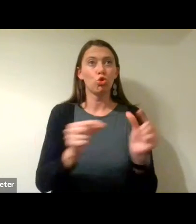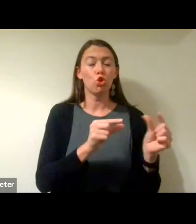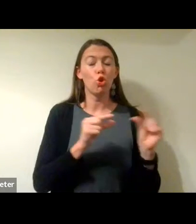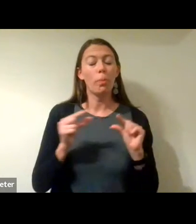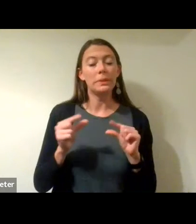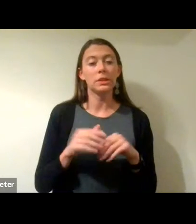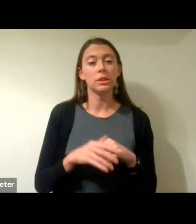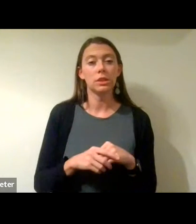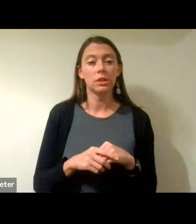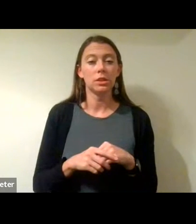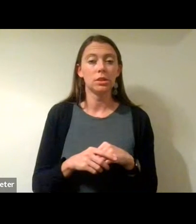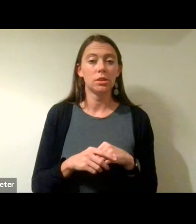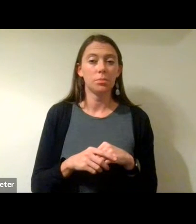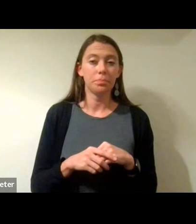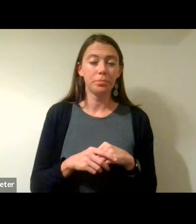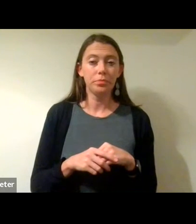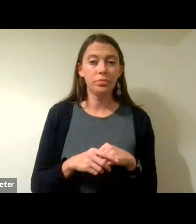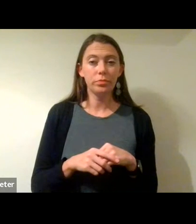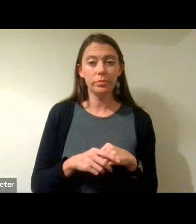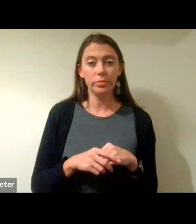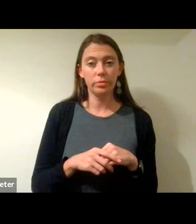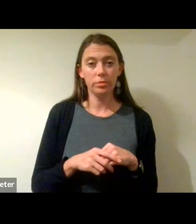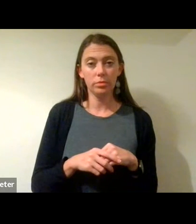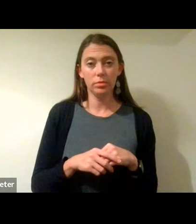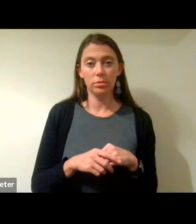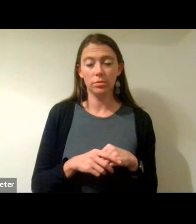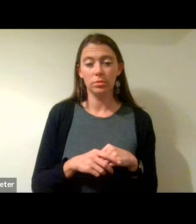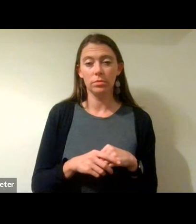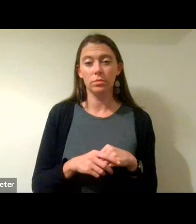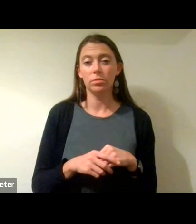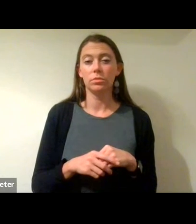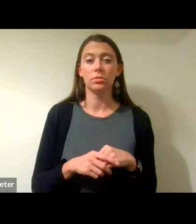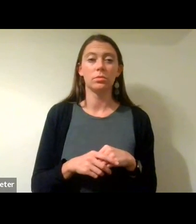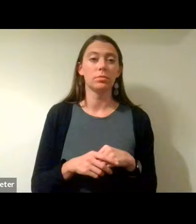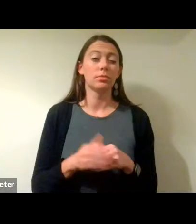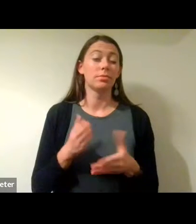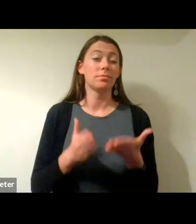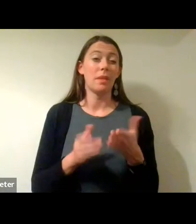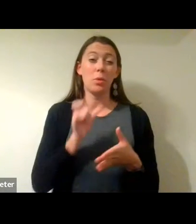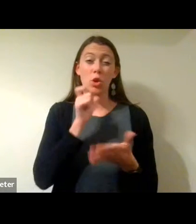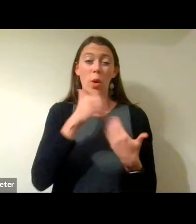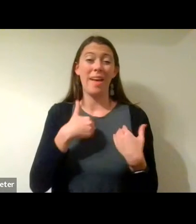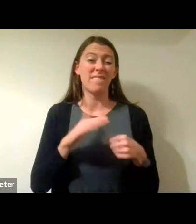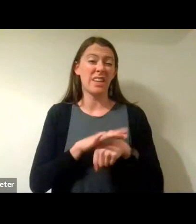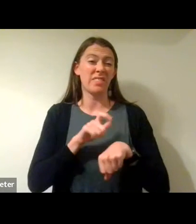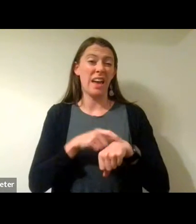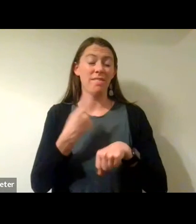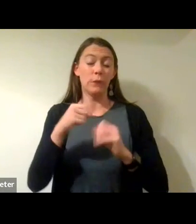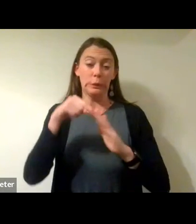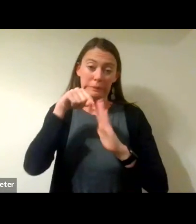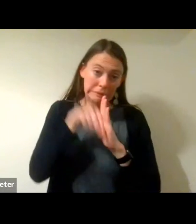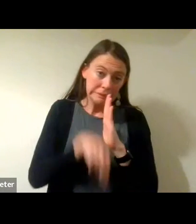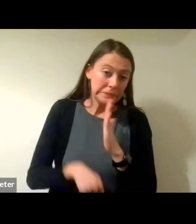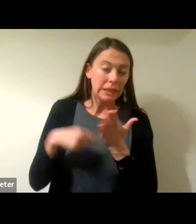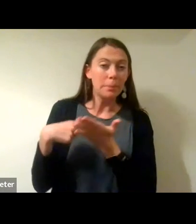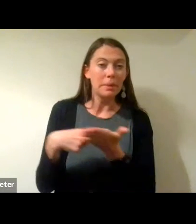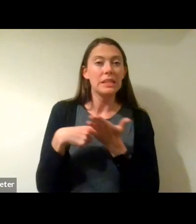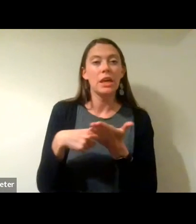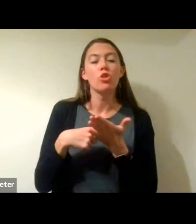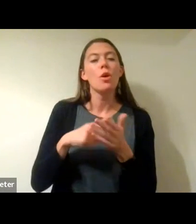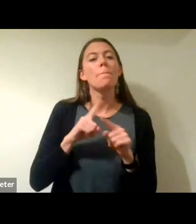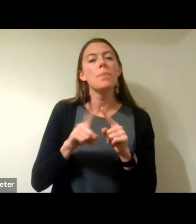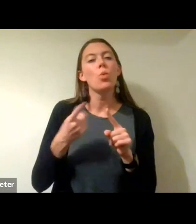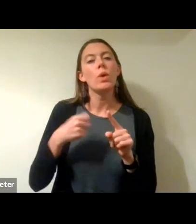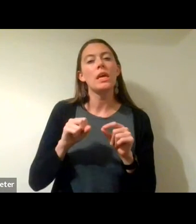agenda, and we may not get into a whole lot of discussion this evening, but we will maybe get a little bit of preview and